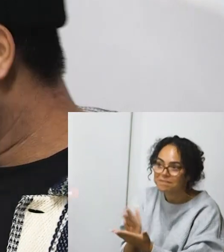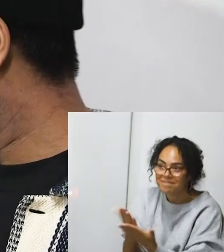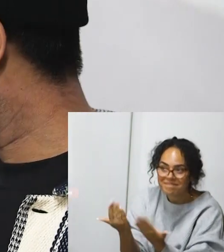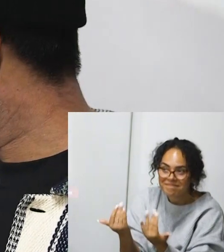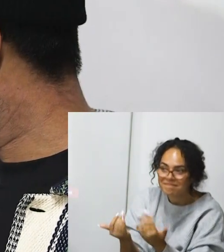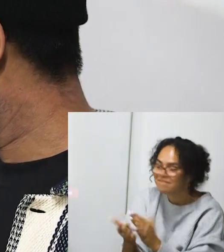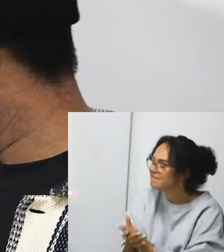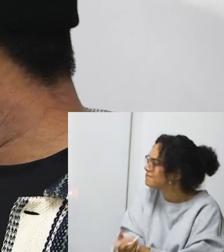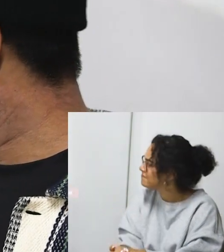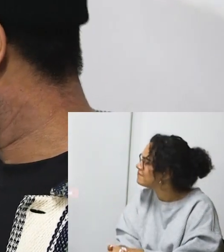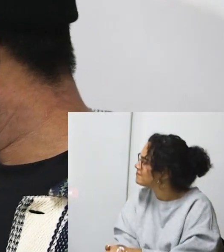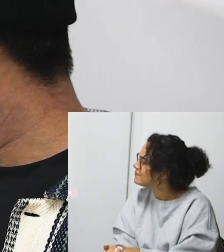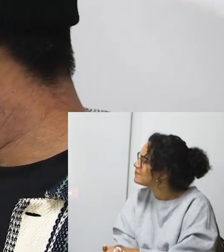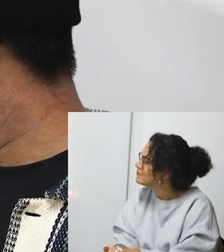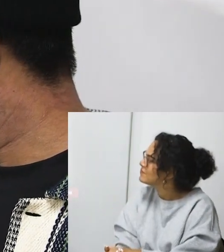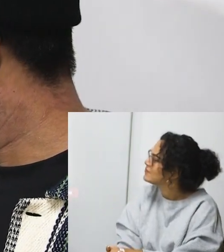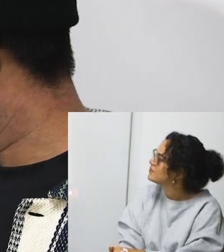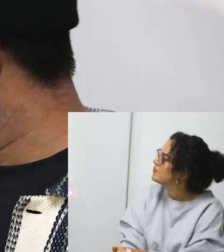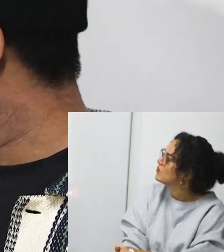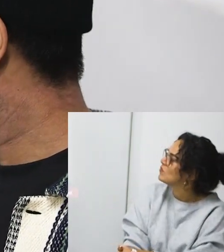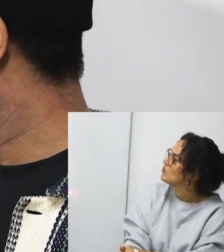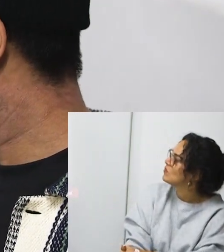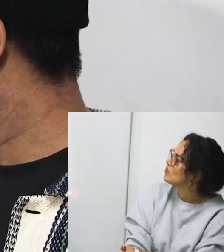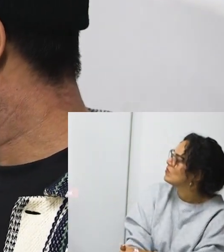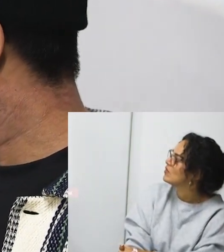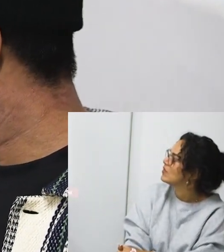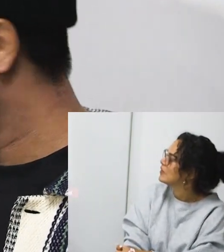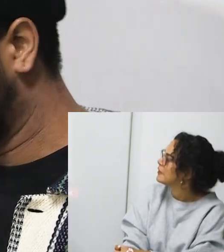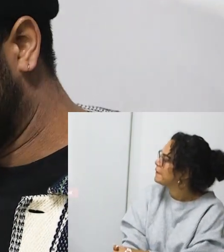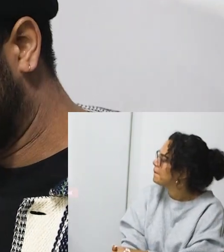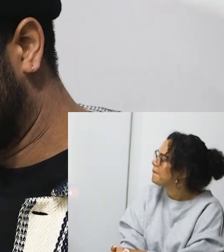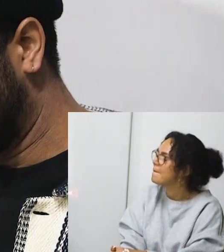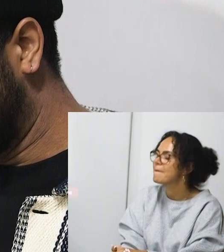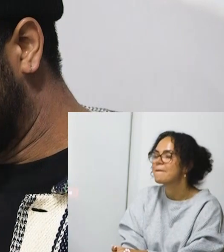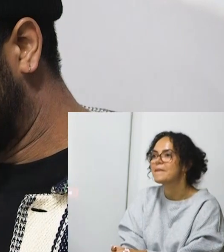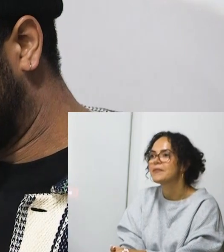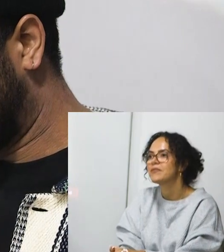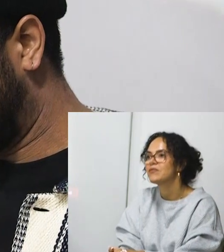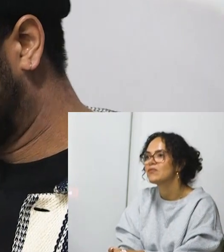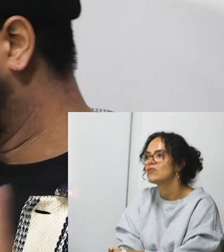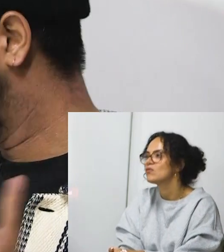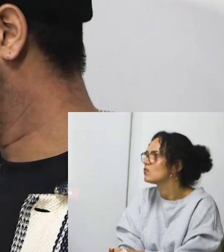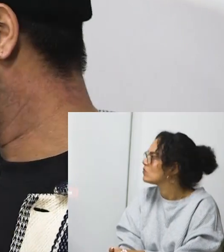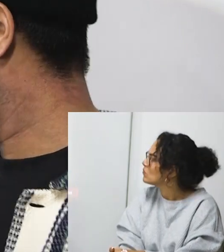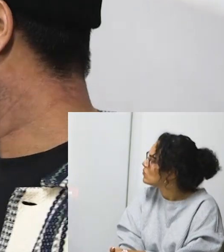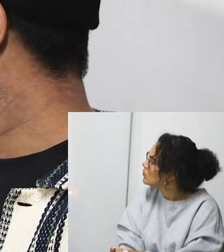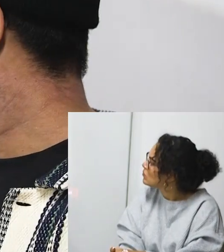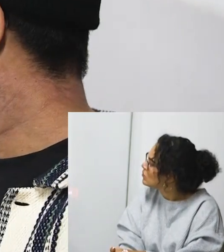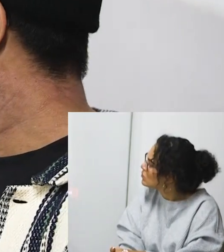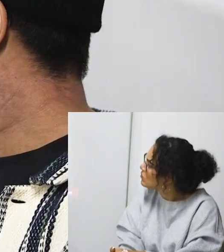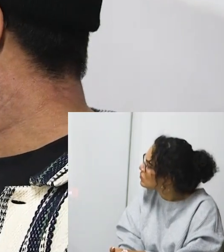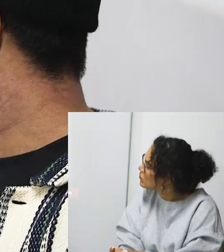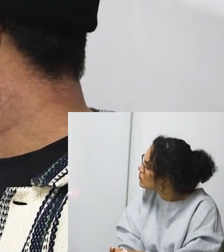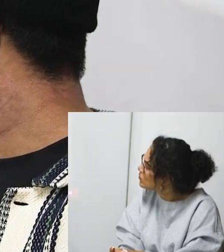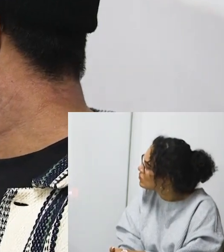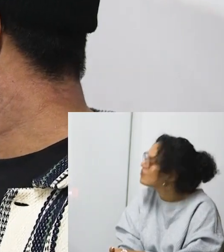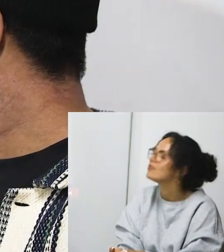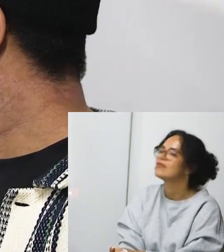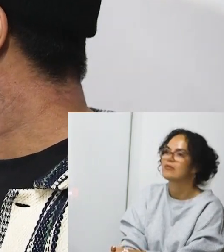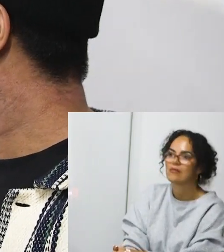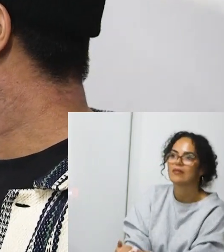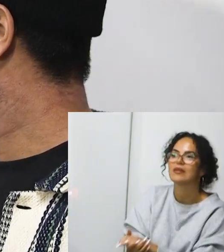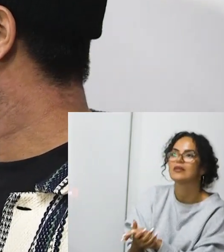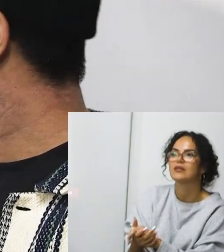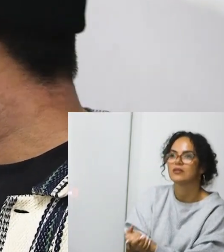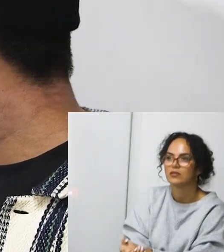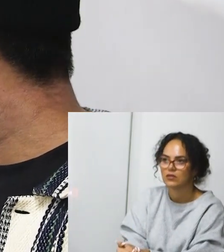so thinking about this idea of speculation and imagination, my next question really for each of you is this thing of how do we move from speculation to action? Or